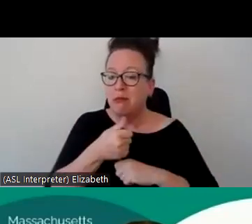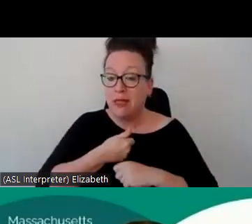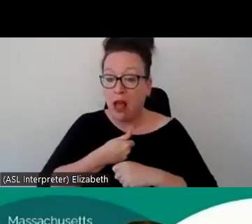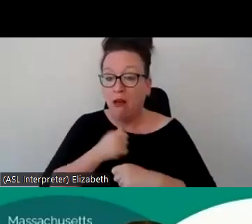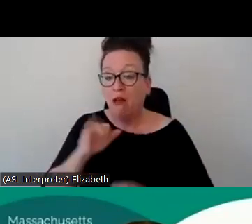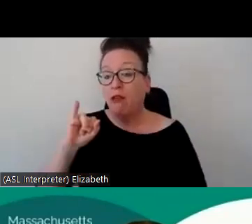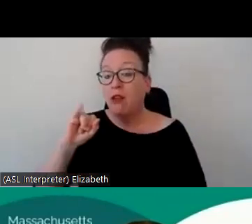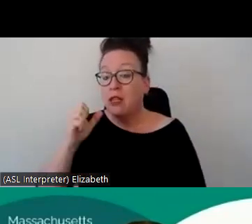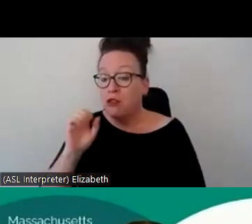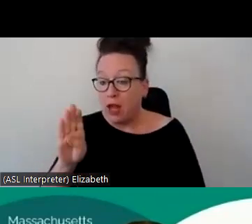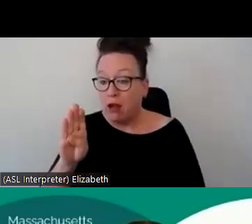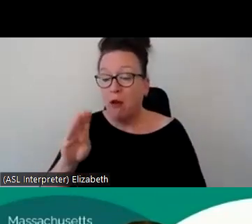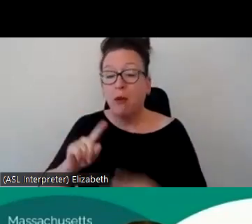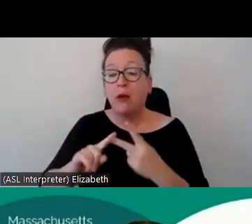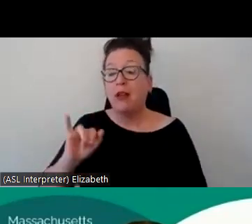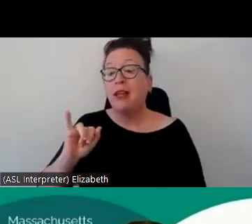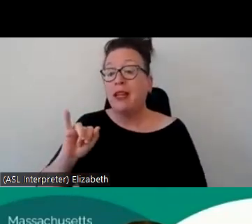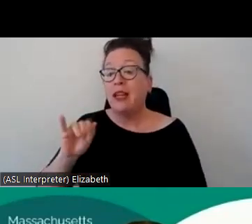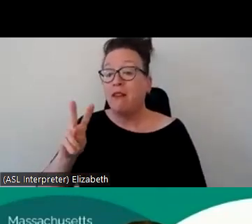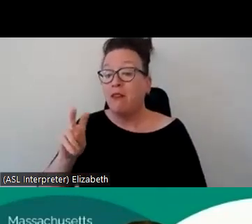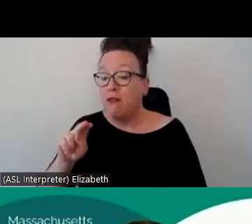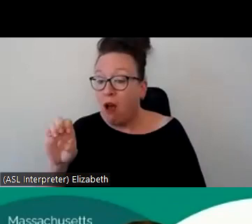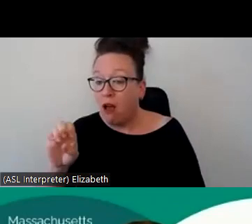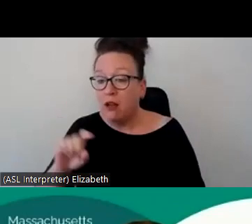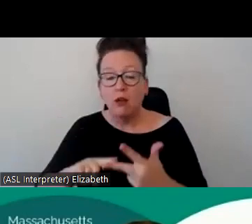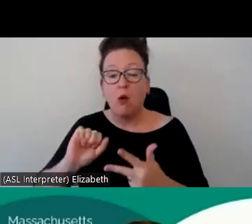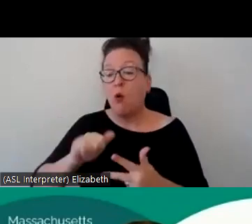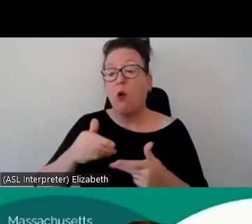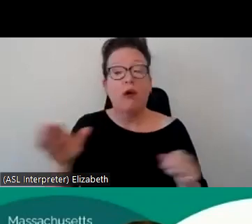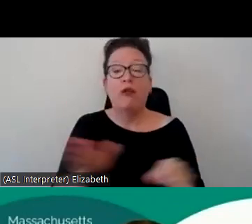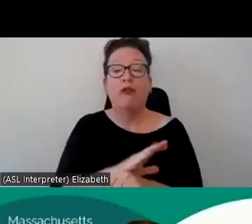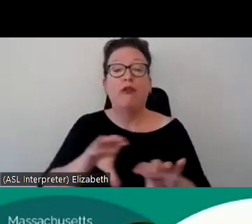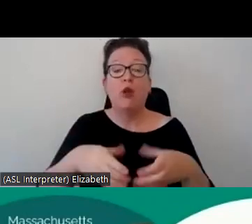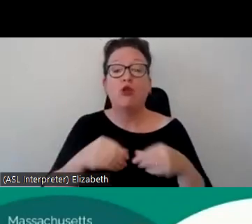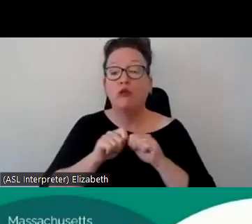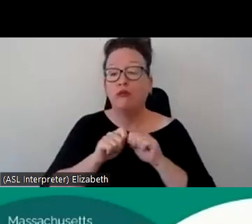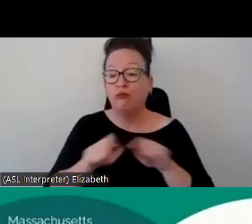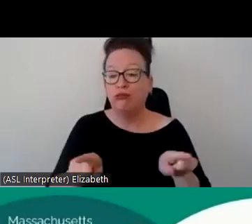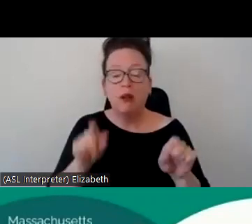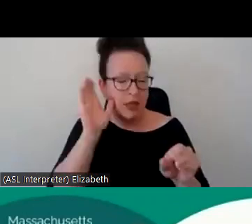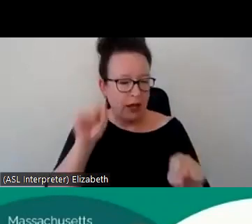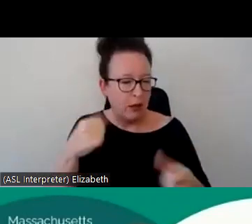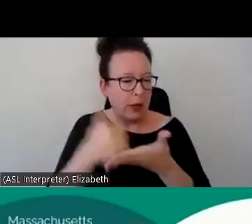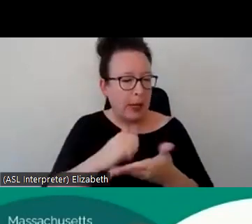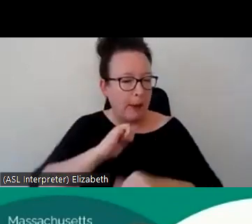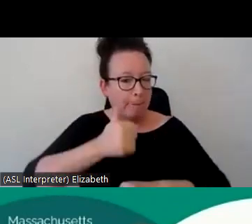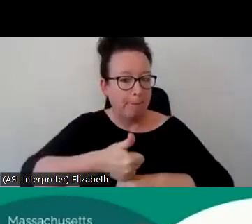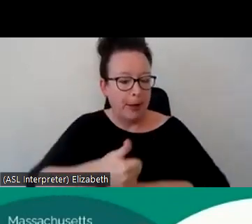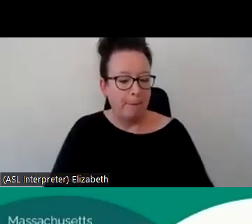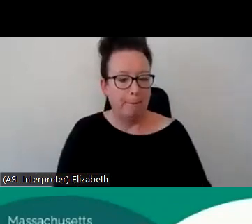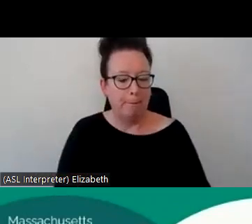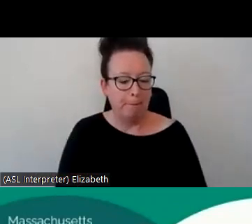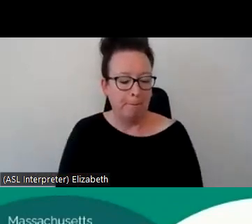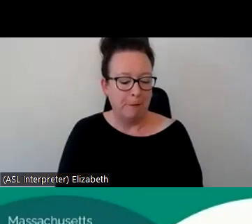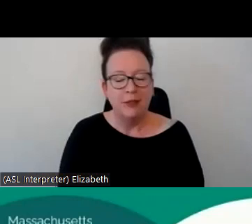Yvonne, any of the presenters, or just the full meeting, and we'll help you out. I know technology